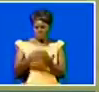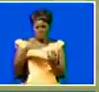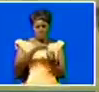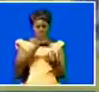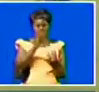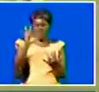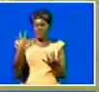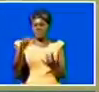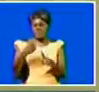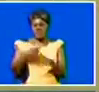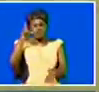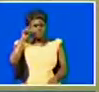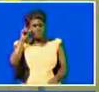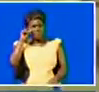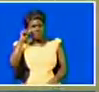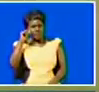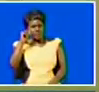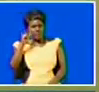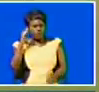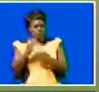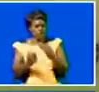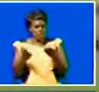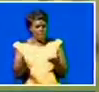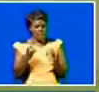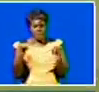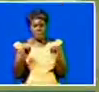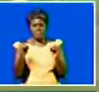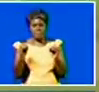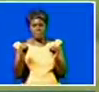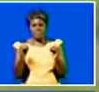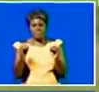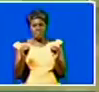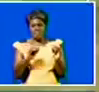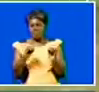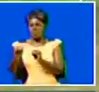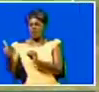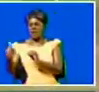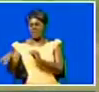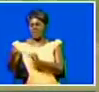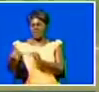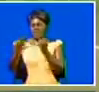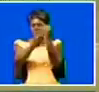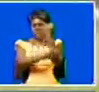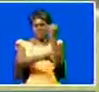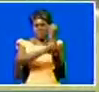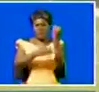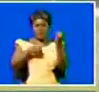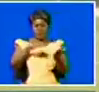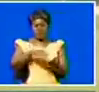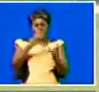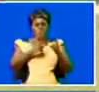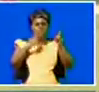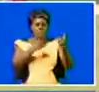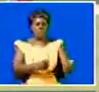have been identified for Mombasa, and his journey will not end in the county but will be extended to other regions where he believes there is more talent